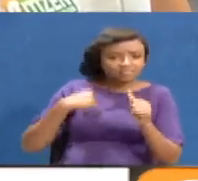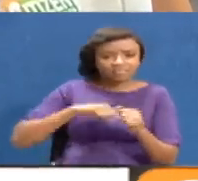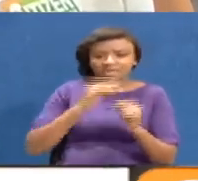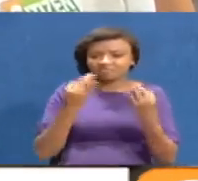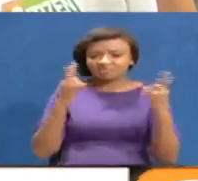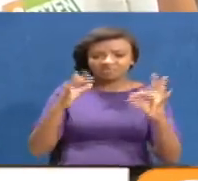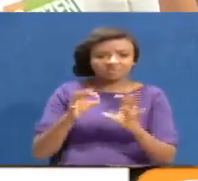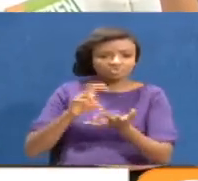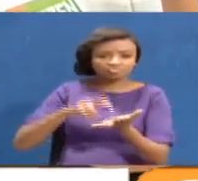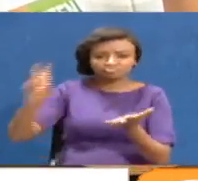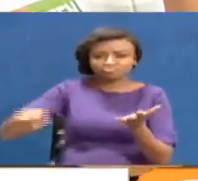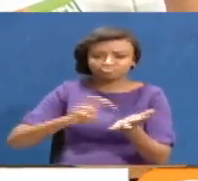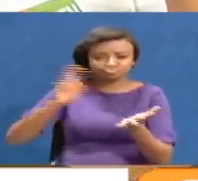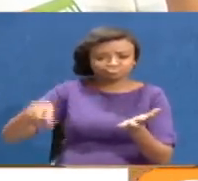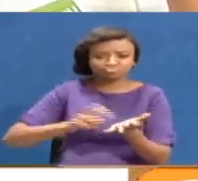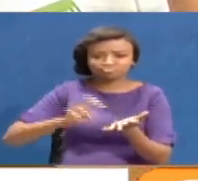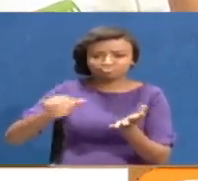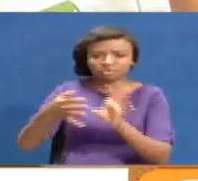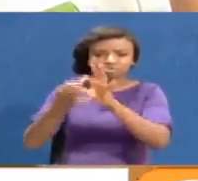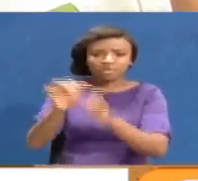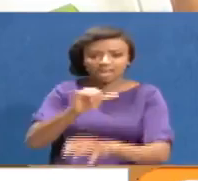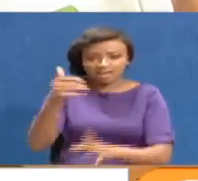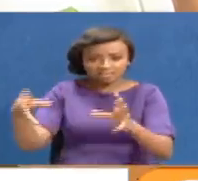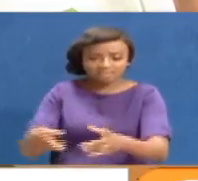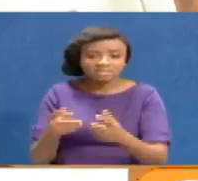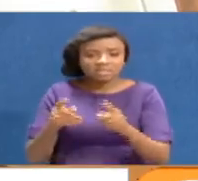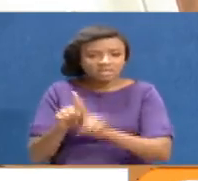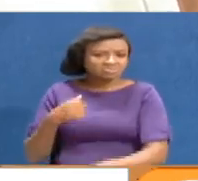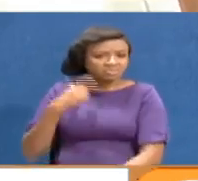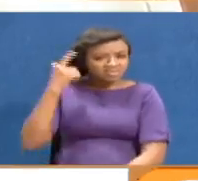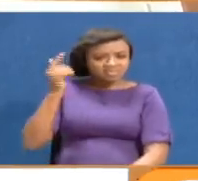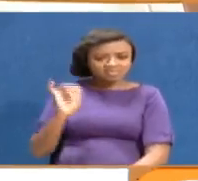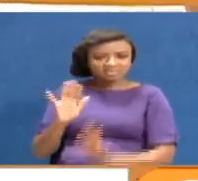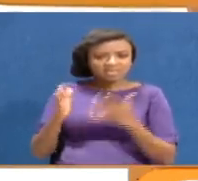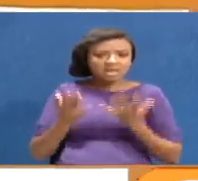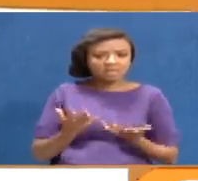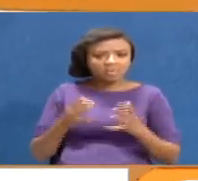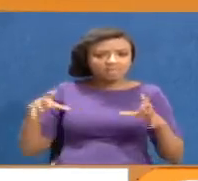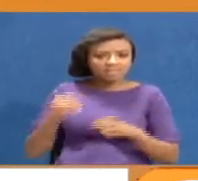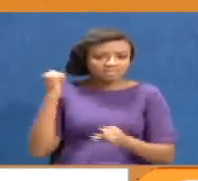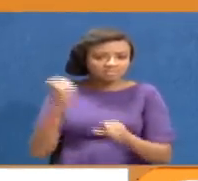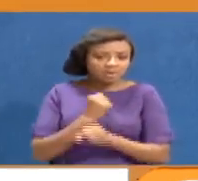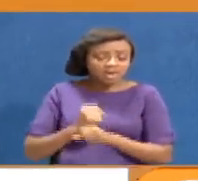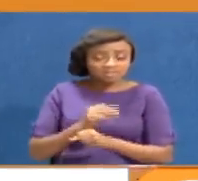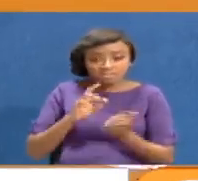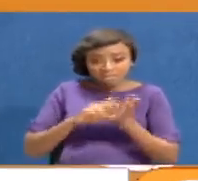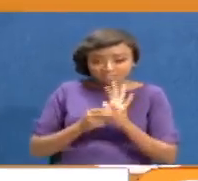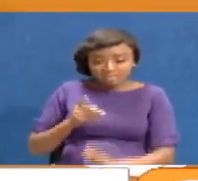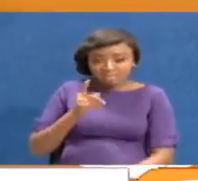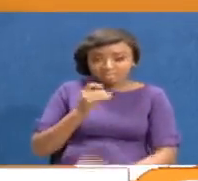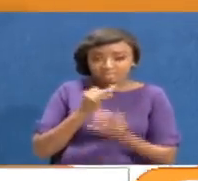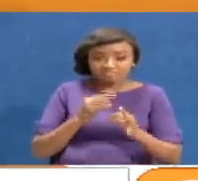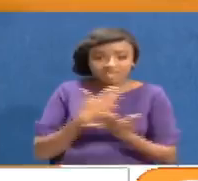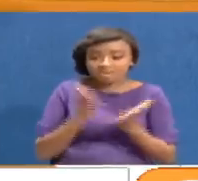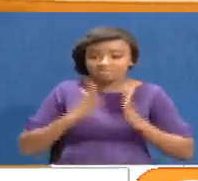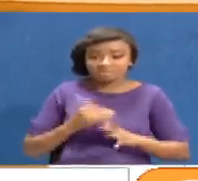decamp and go to another party. And I think that's how parties operate. Is that what you'll be enforcing, that anybody who has a